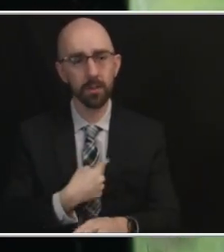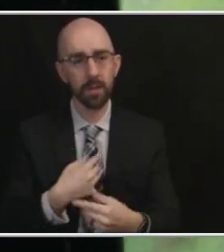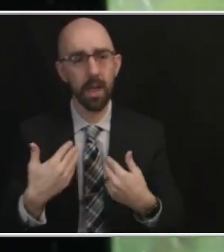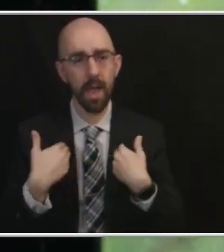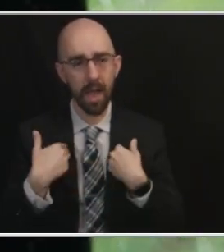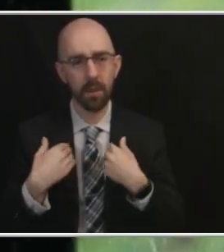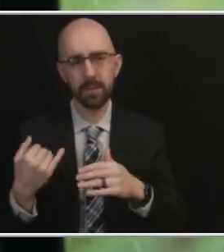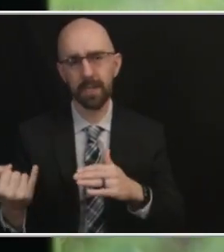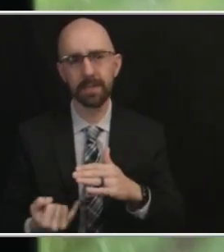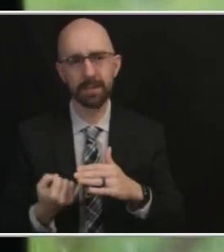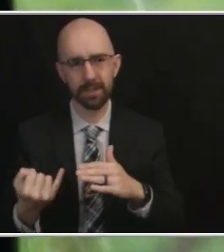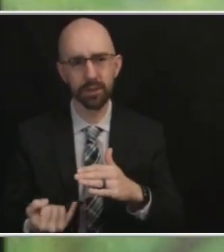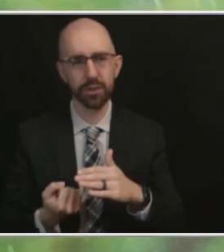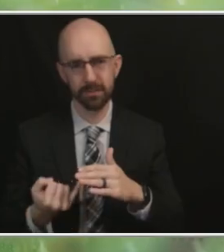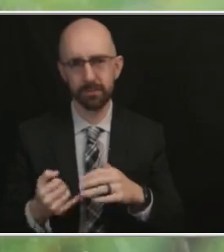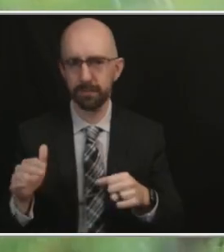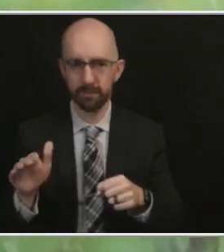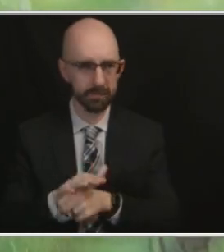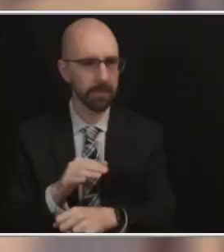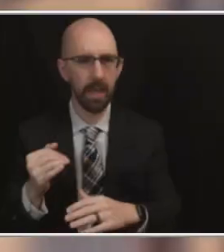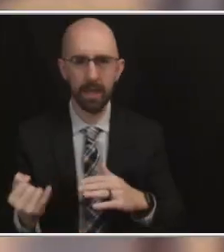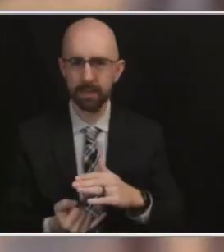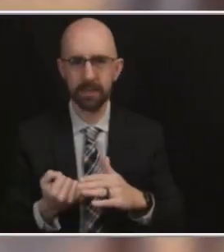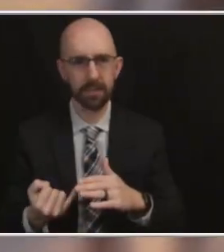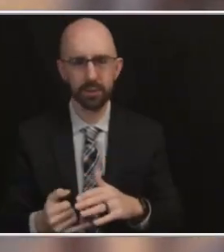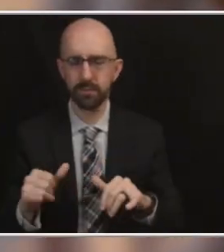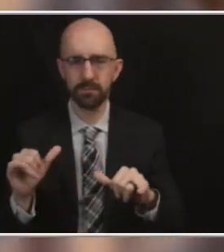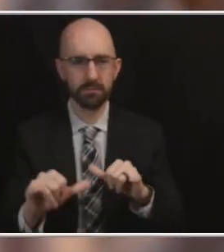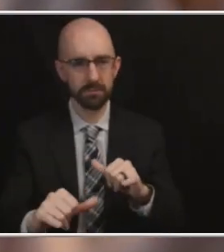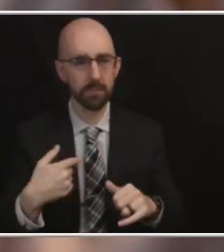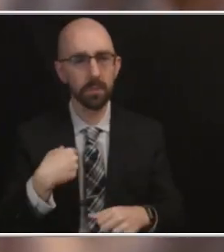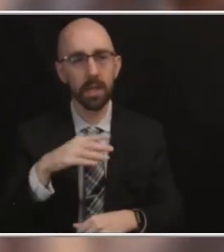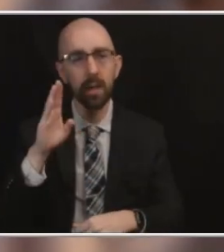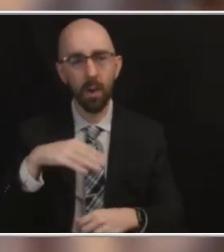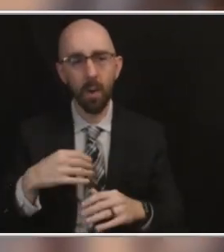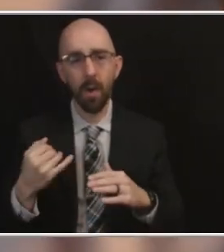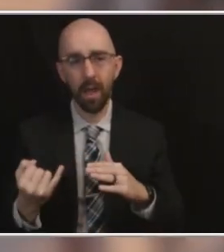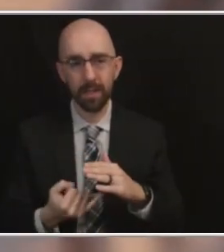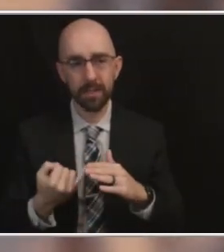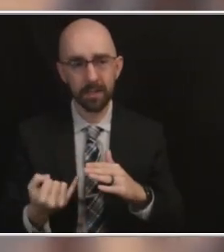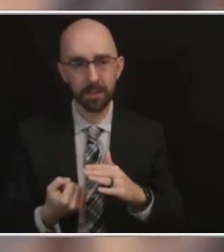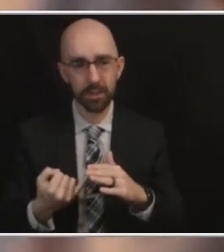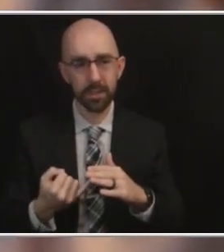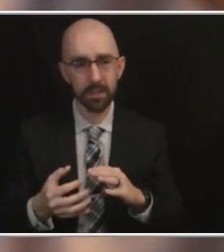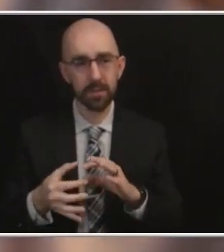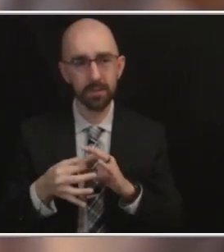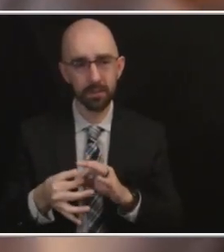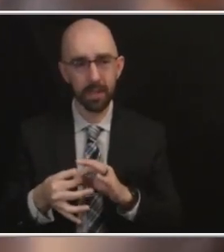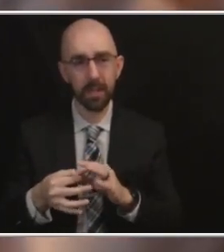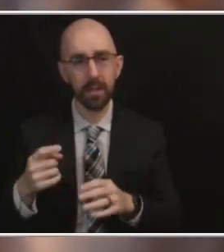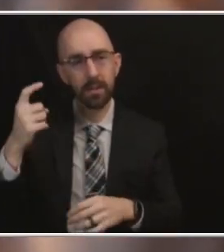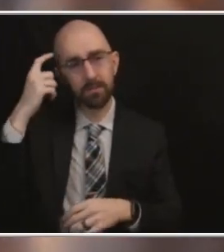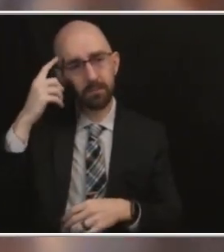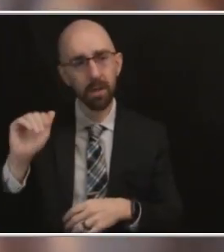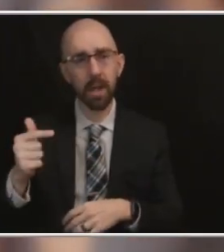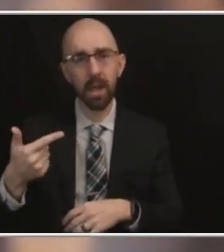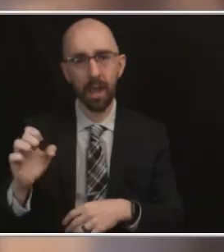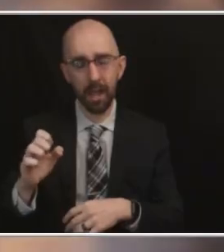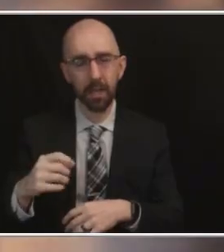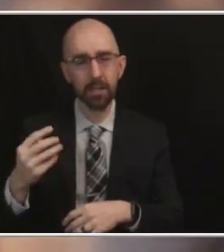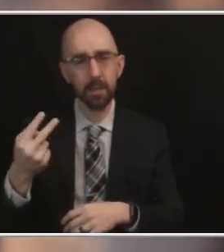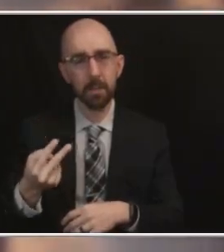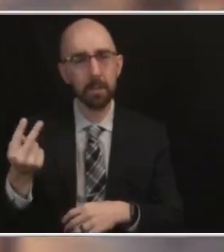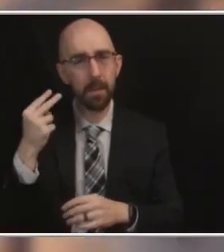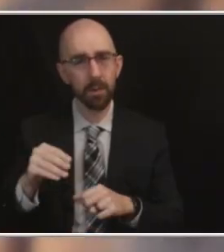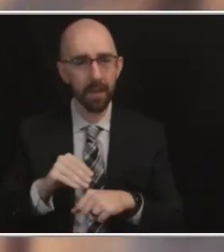isolation, complete isolation. We know isolation in terms of brain aging and memory effects